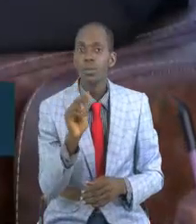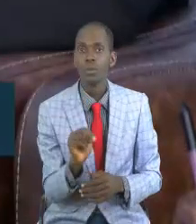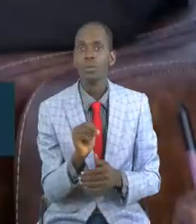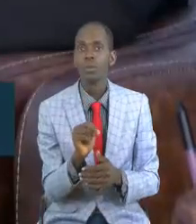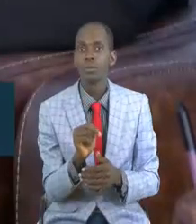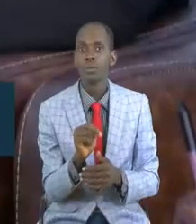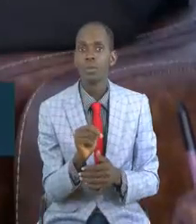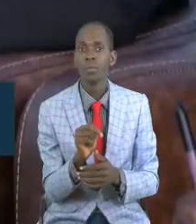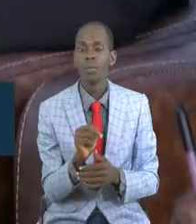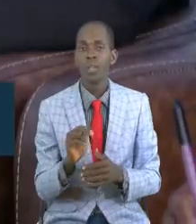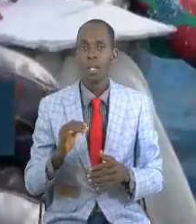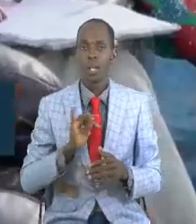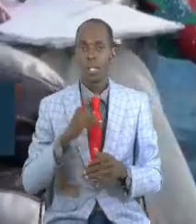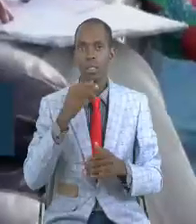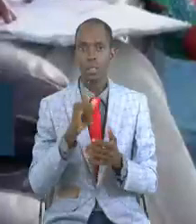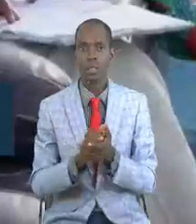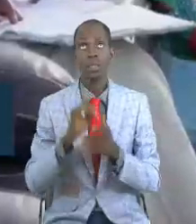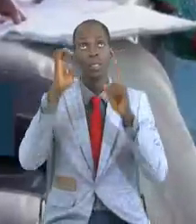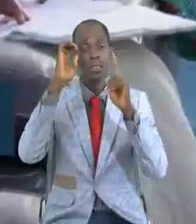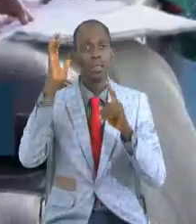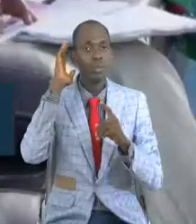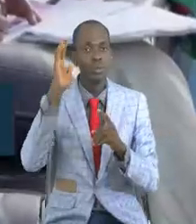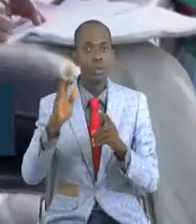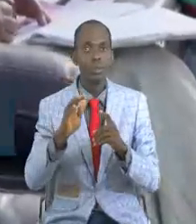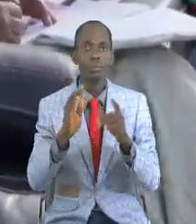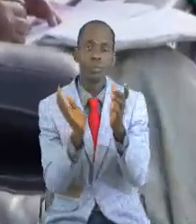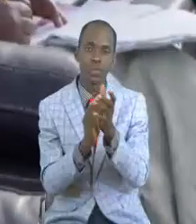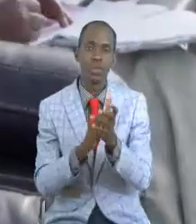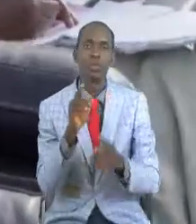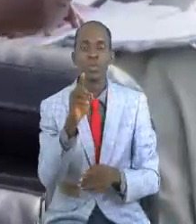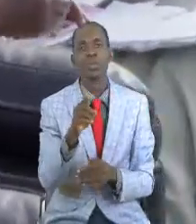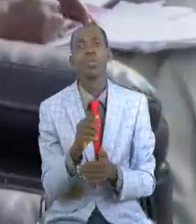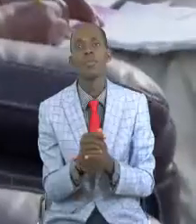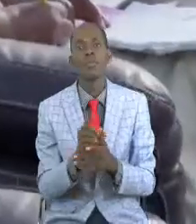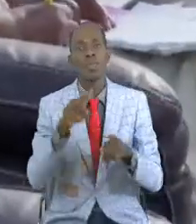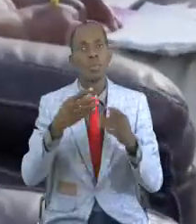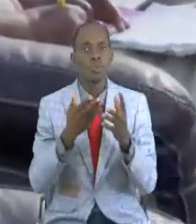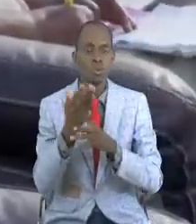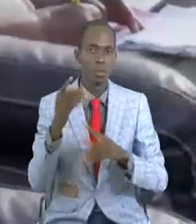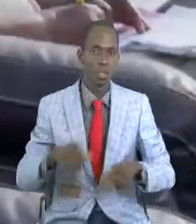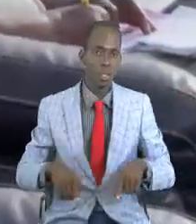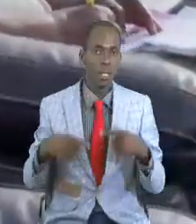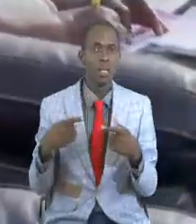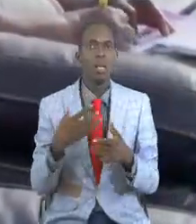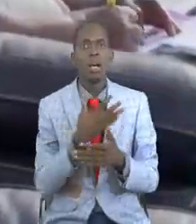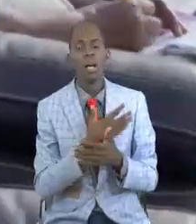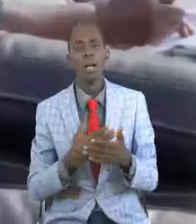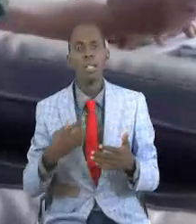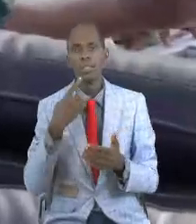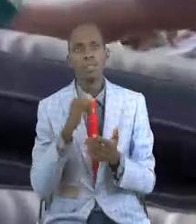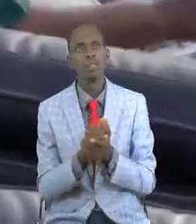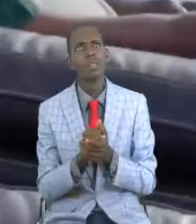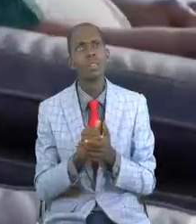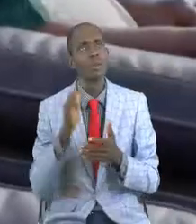i said well commend you you also walk through life and they say am i going to get your